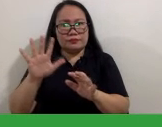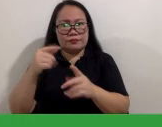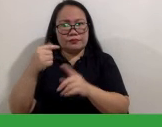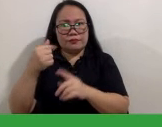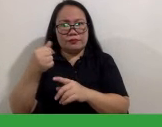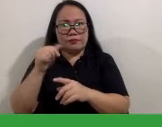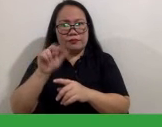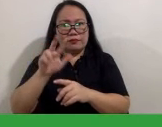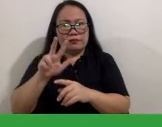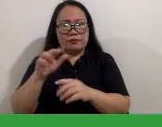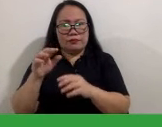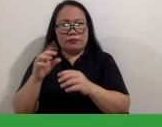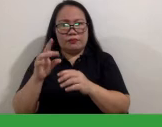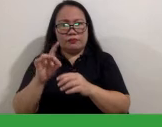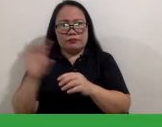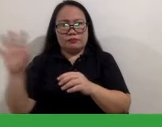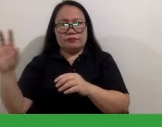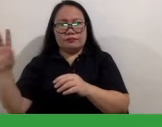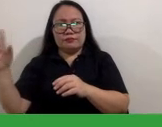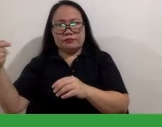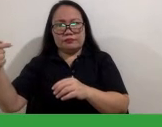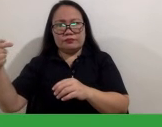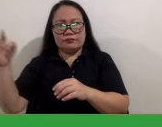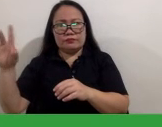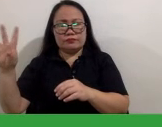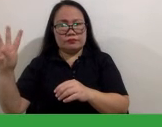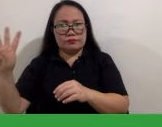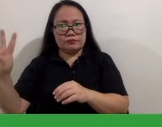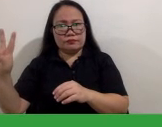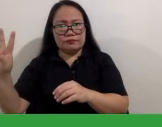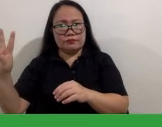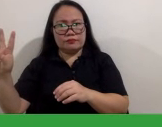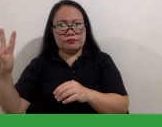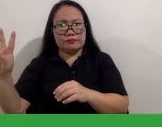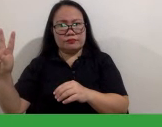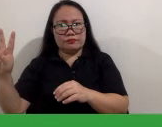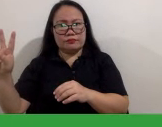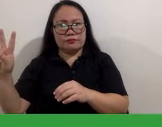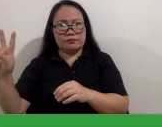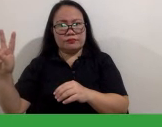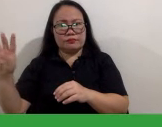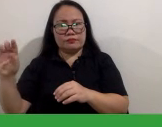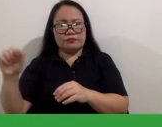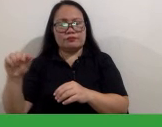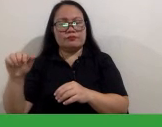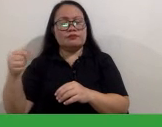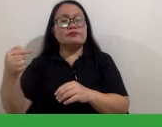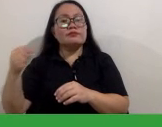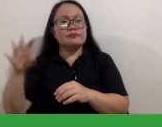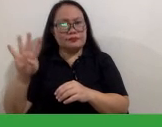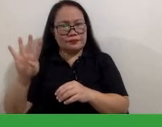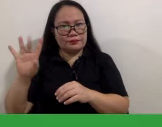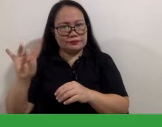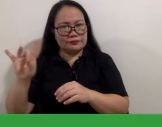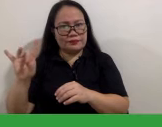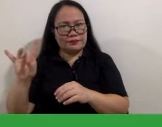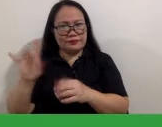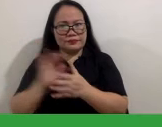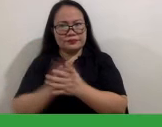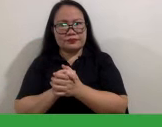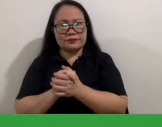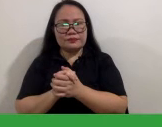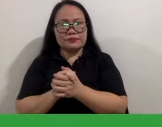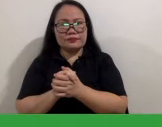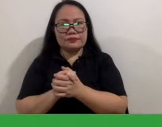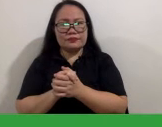is 8. And then, bring down negative 6. Now, negative 6 times 8, that is negative 48. So,